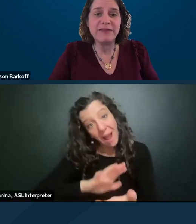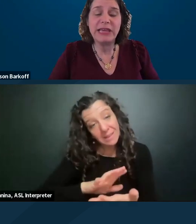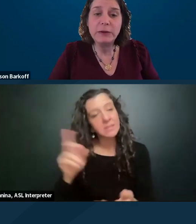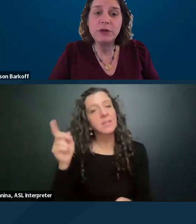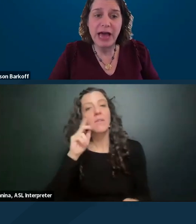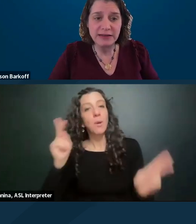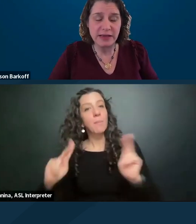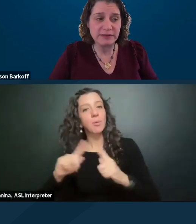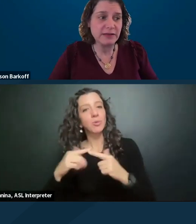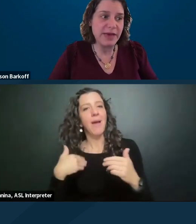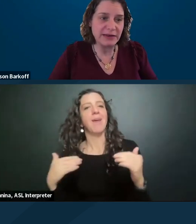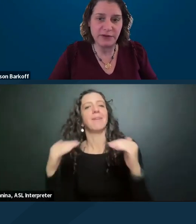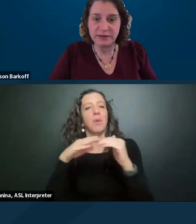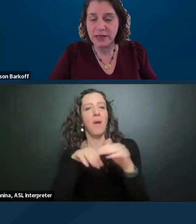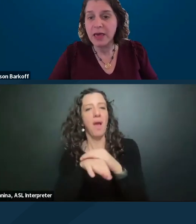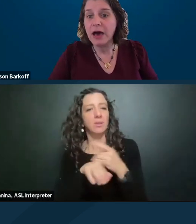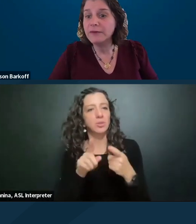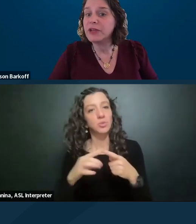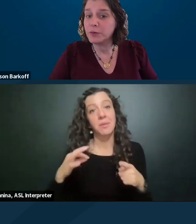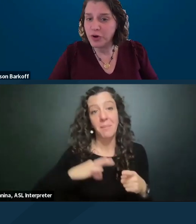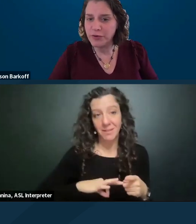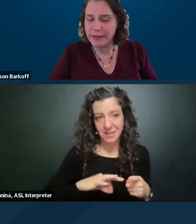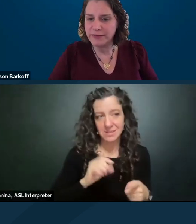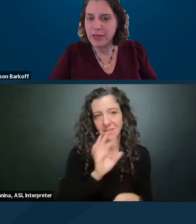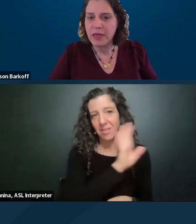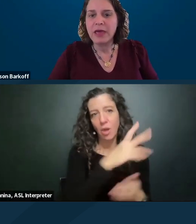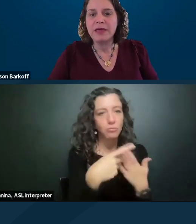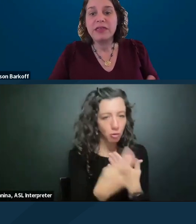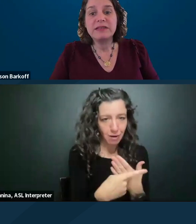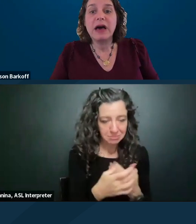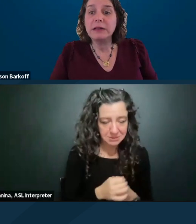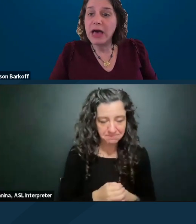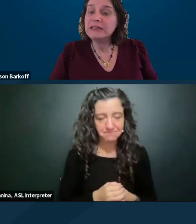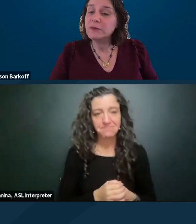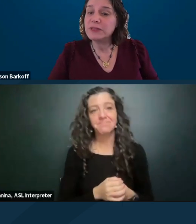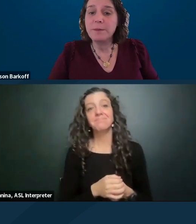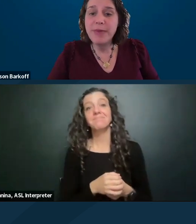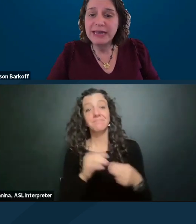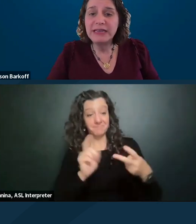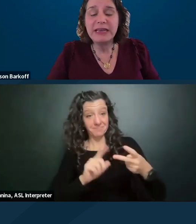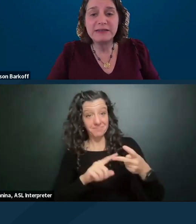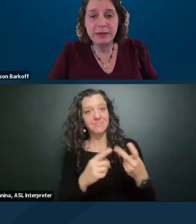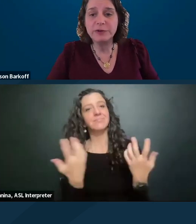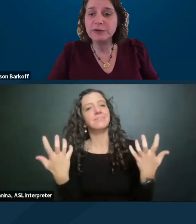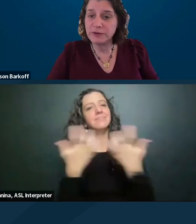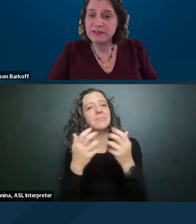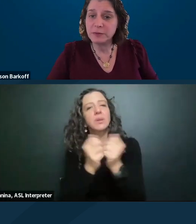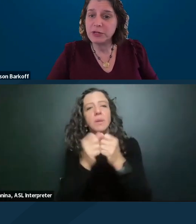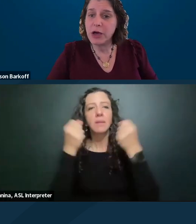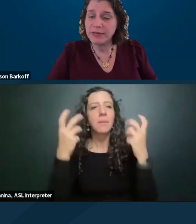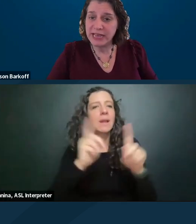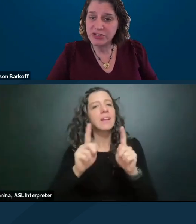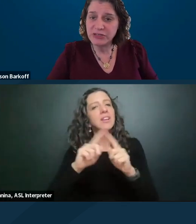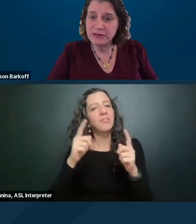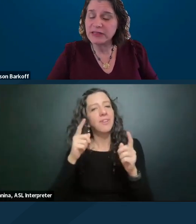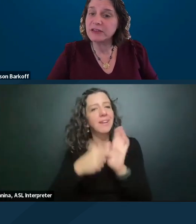so people can have equal access to the benefits of their programs. This aligns with the many examples of